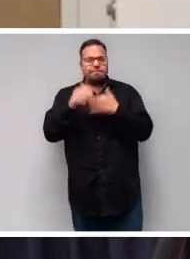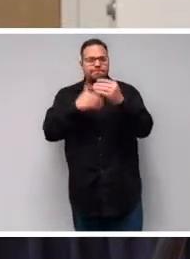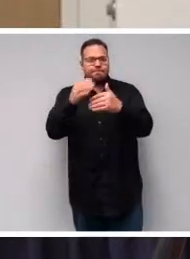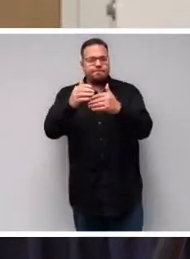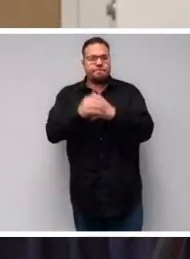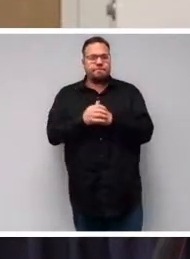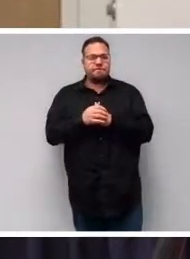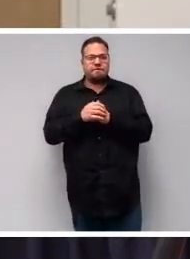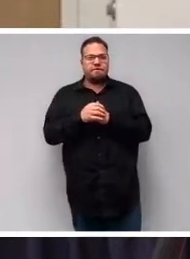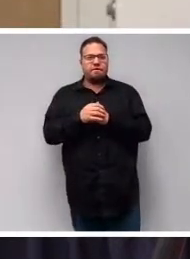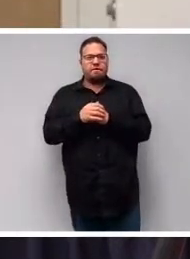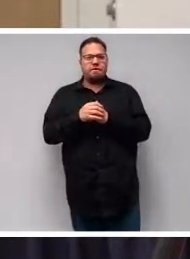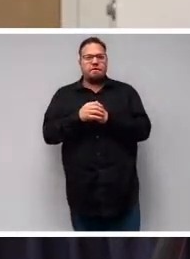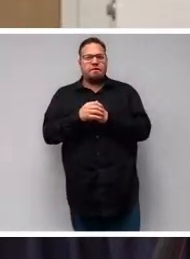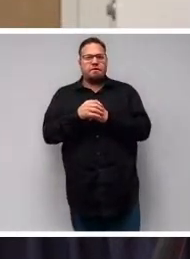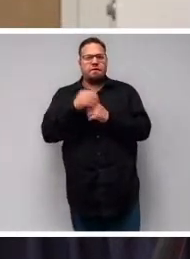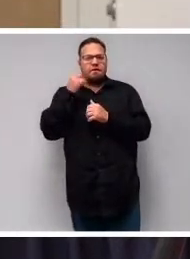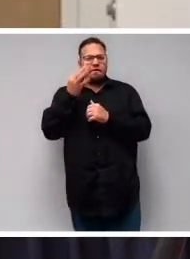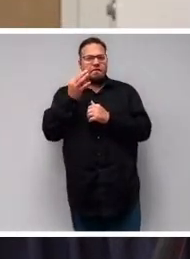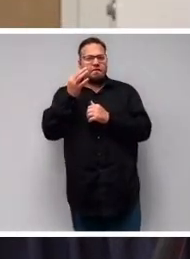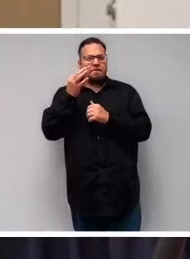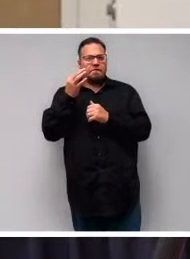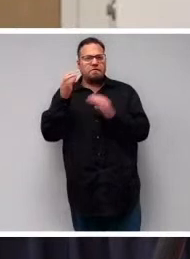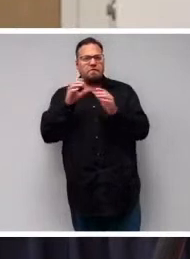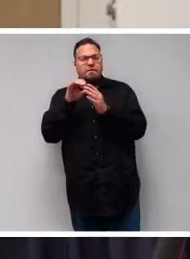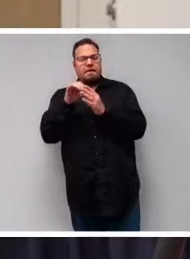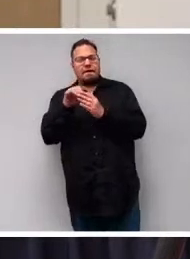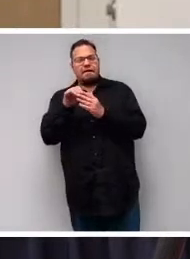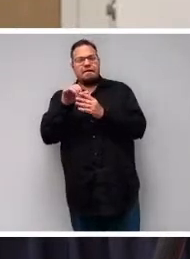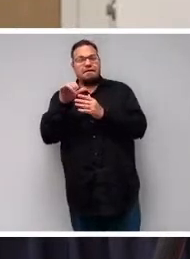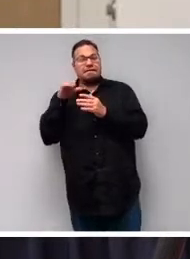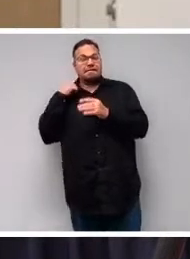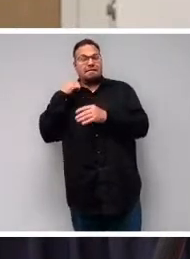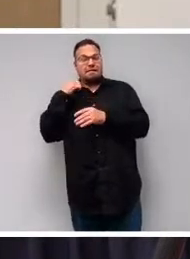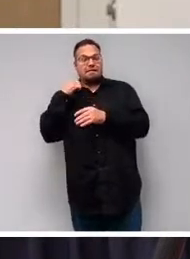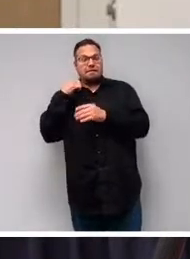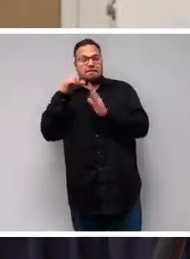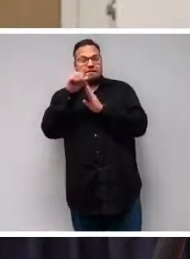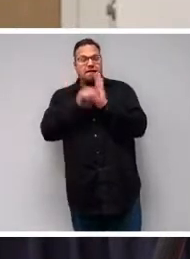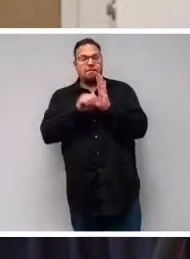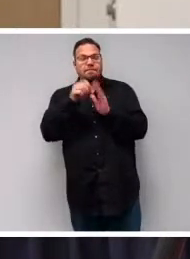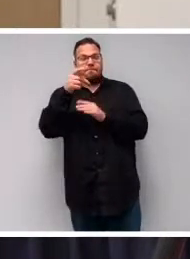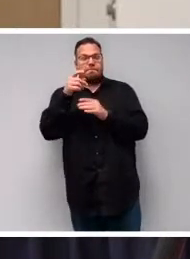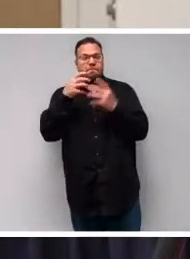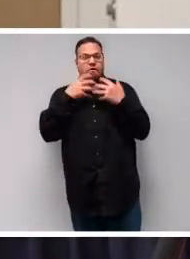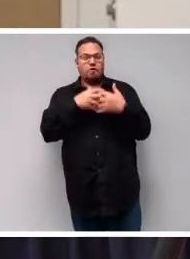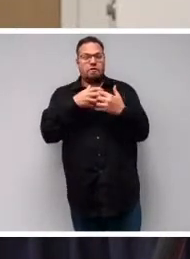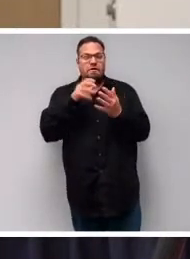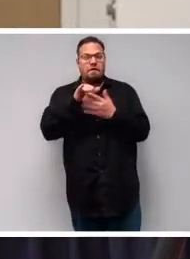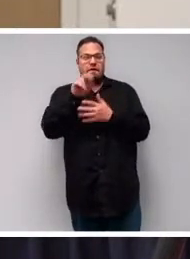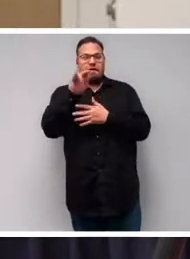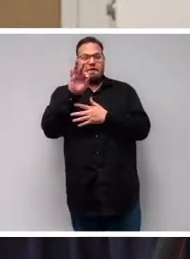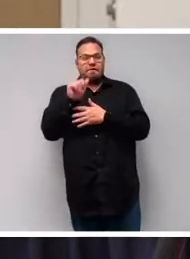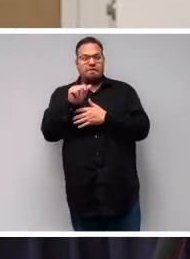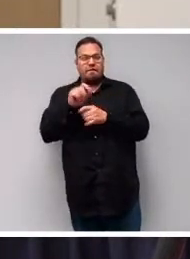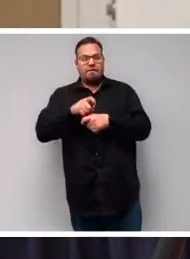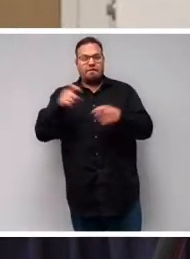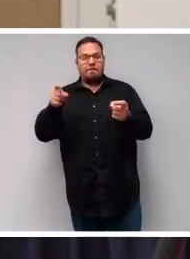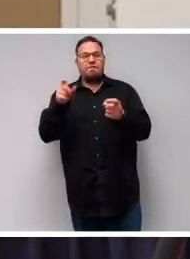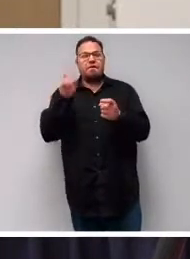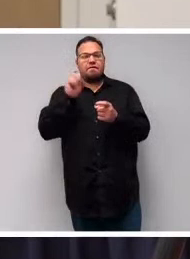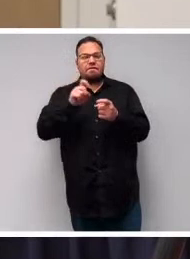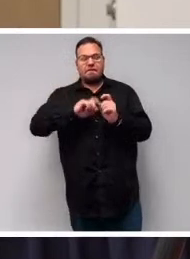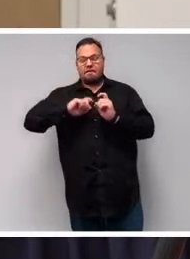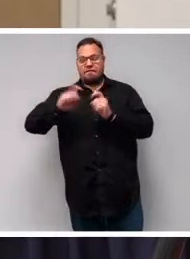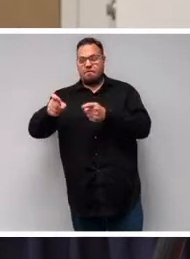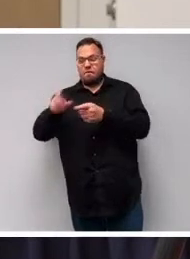DEQ, as a state partner, is ready to issue the NFA, but they have to issue it to the owner of the